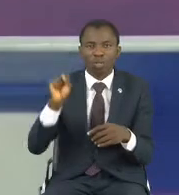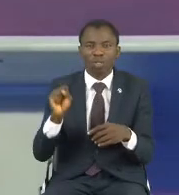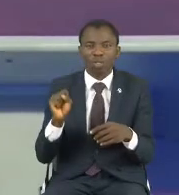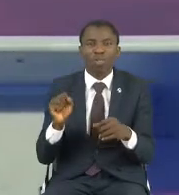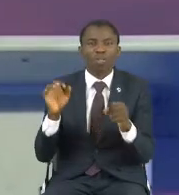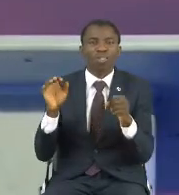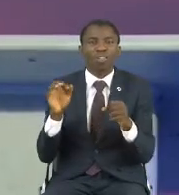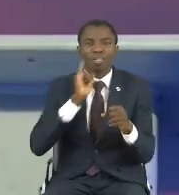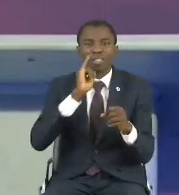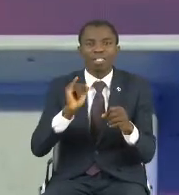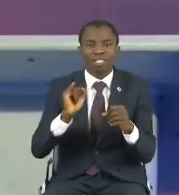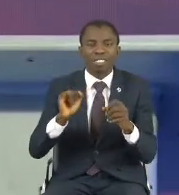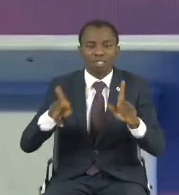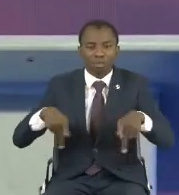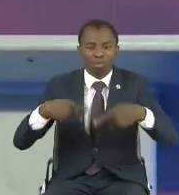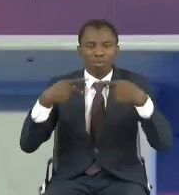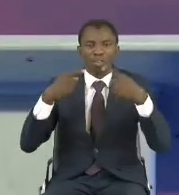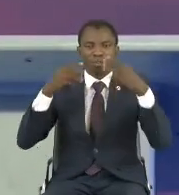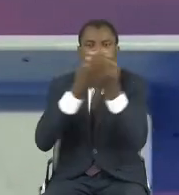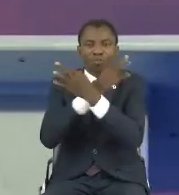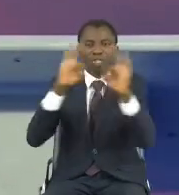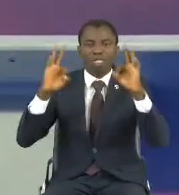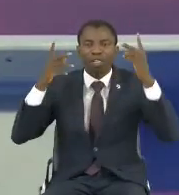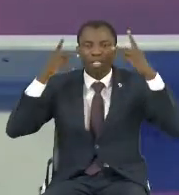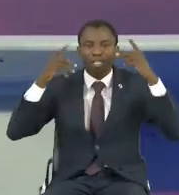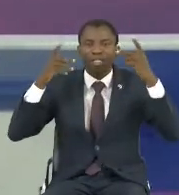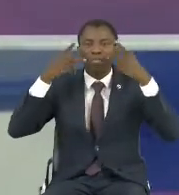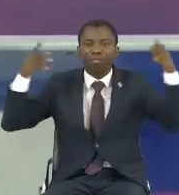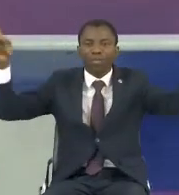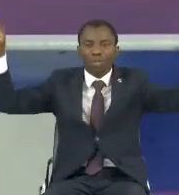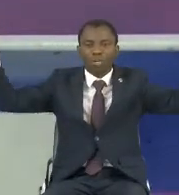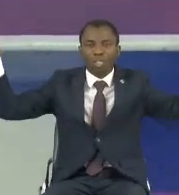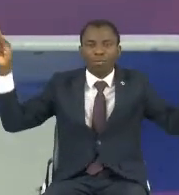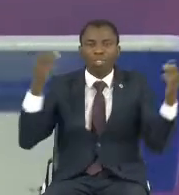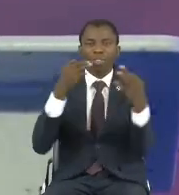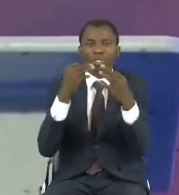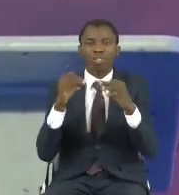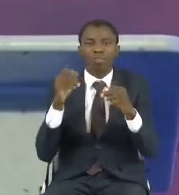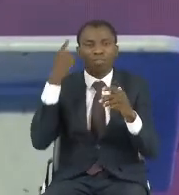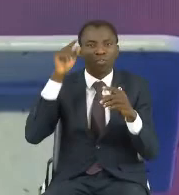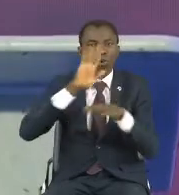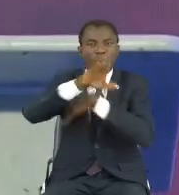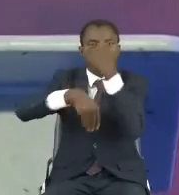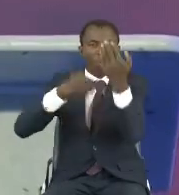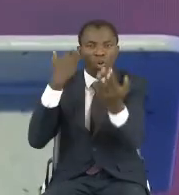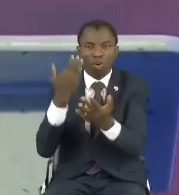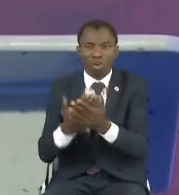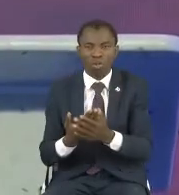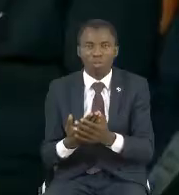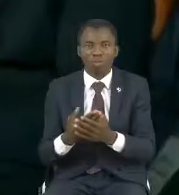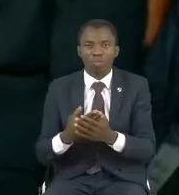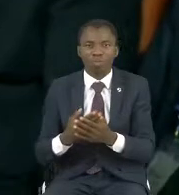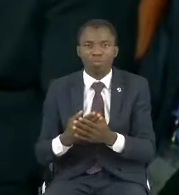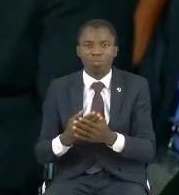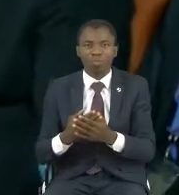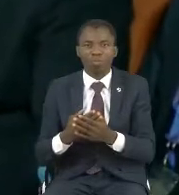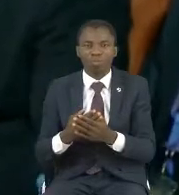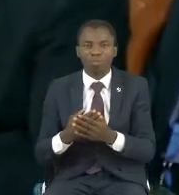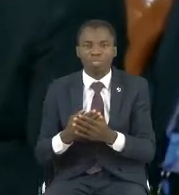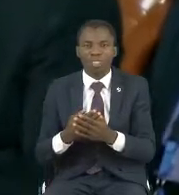for all. Your time of exit from all that challenge that has now come.